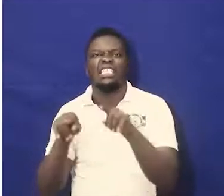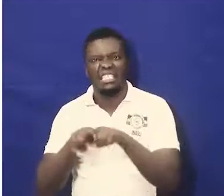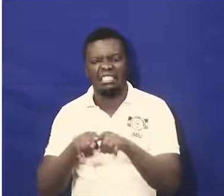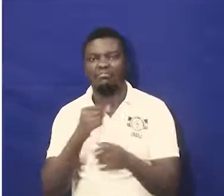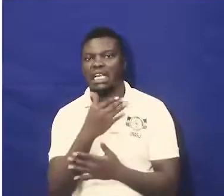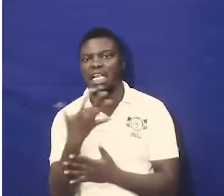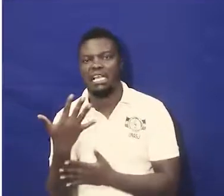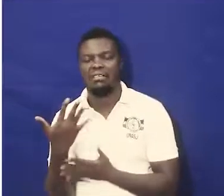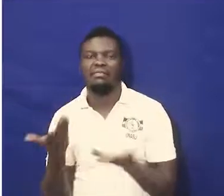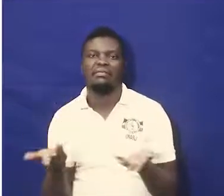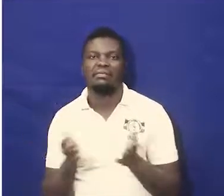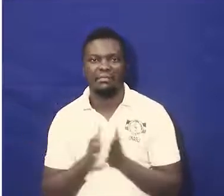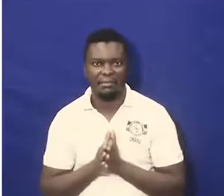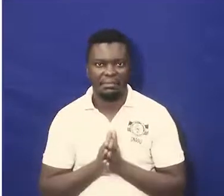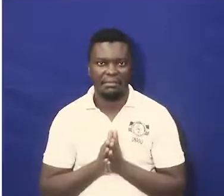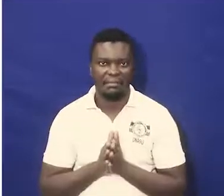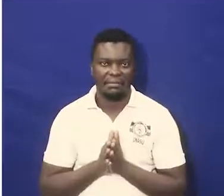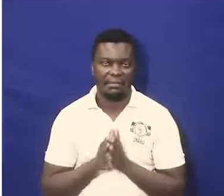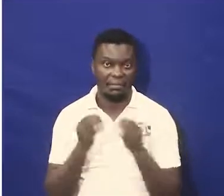write it.